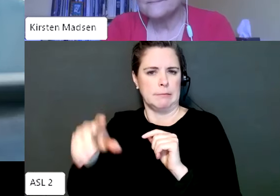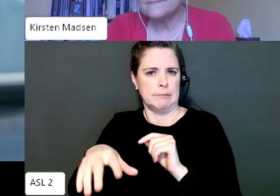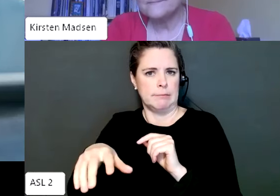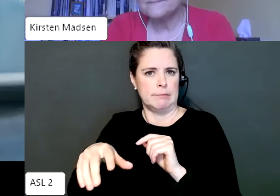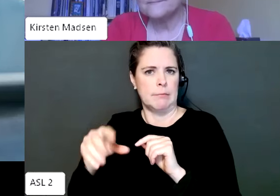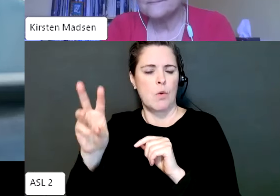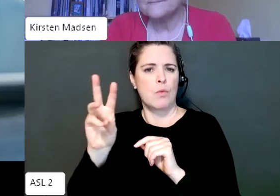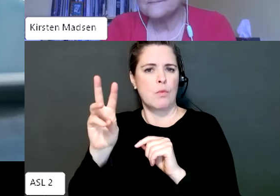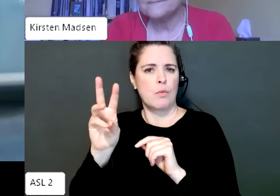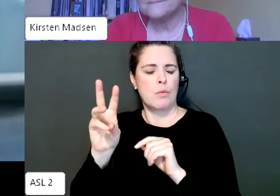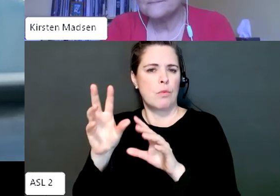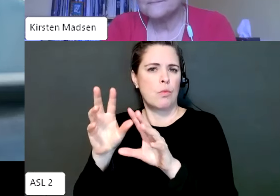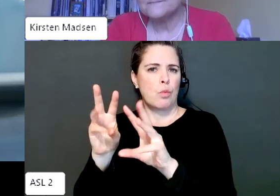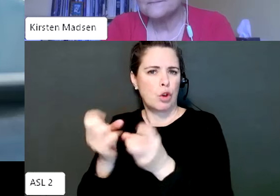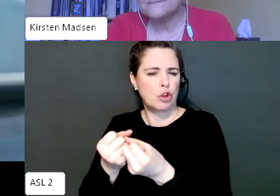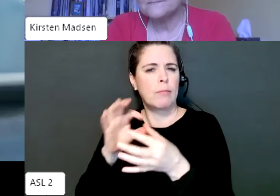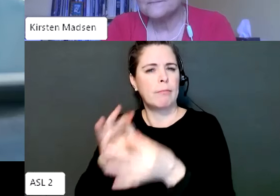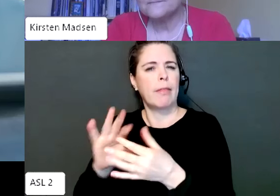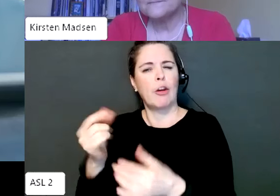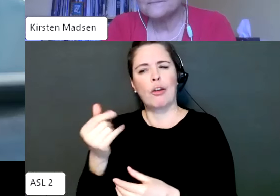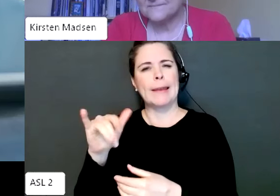program on,